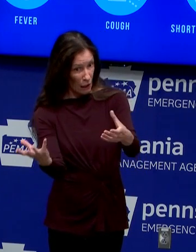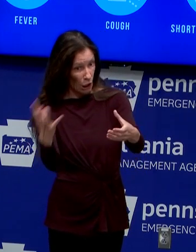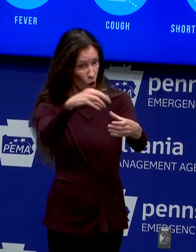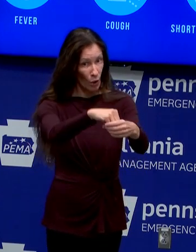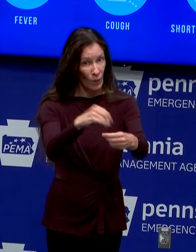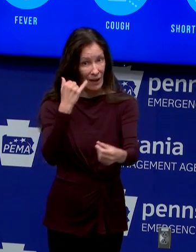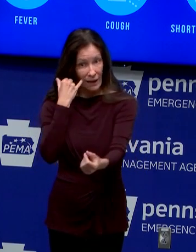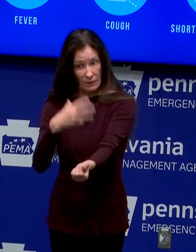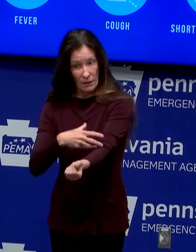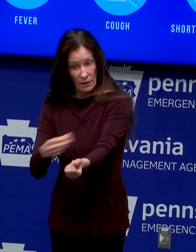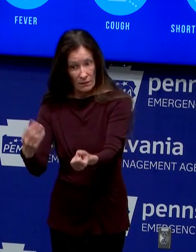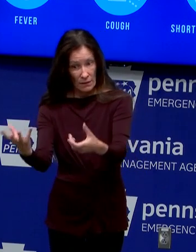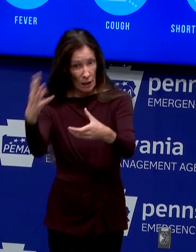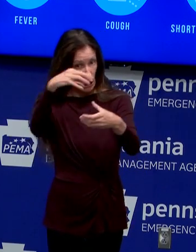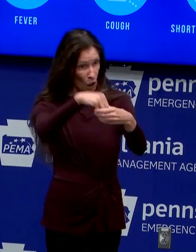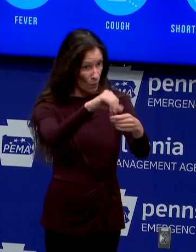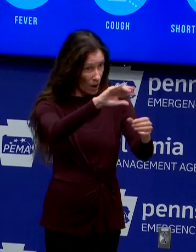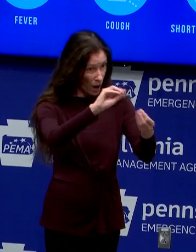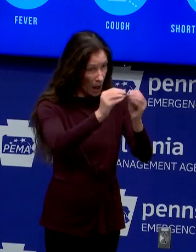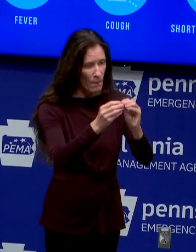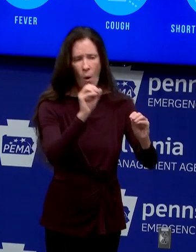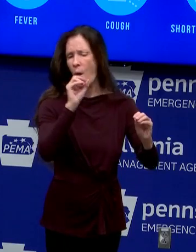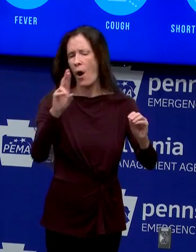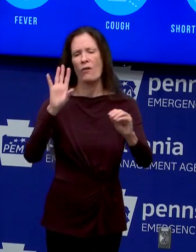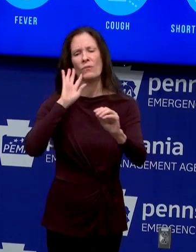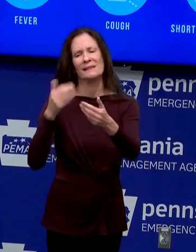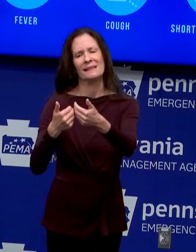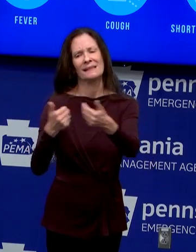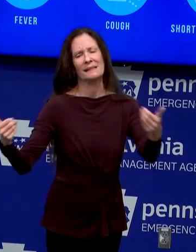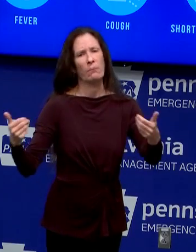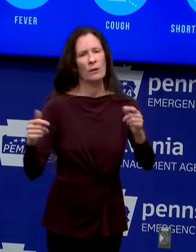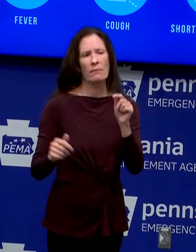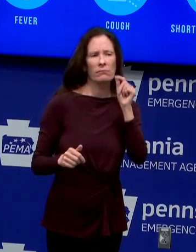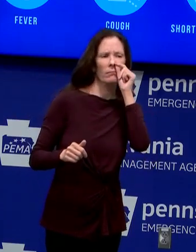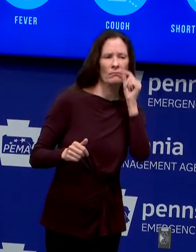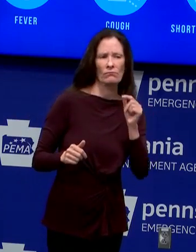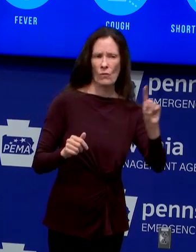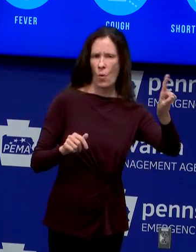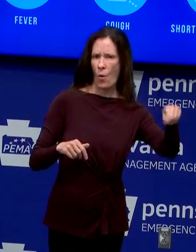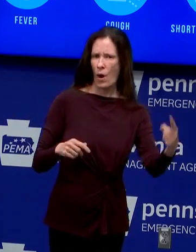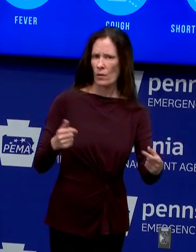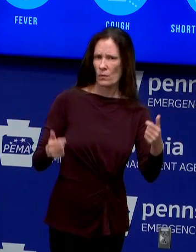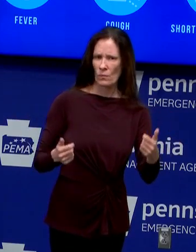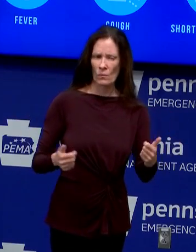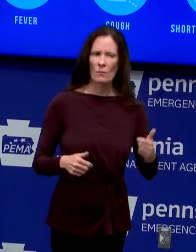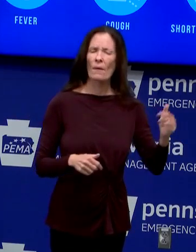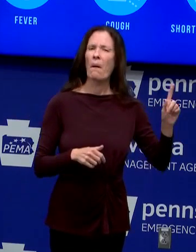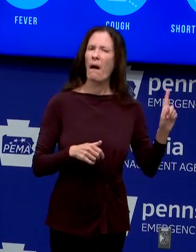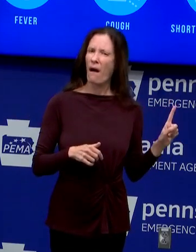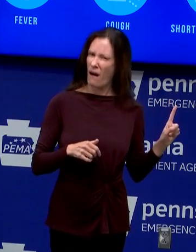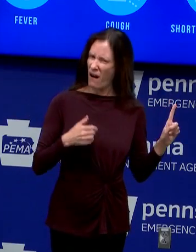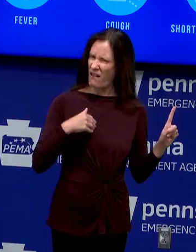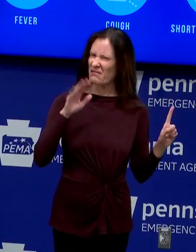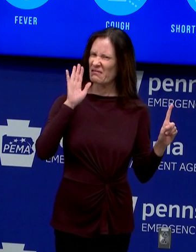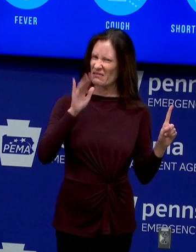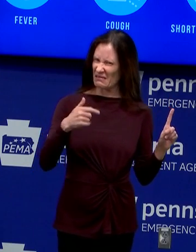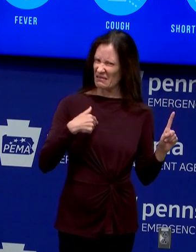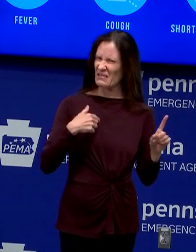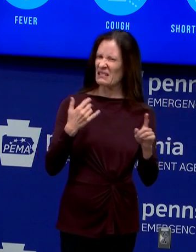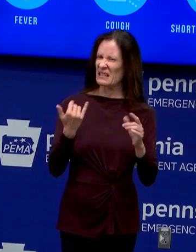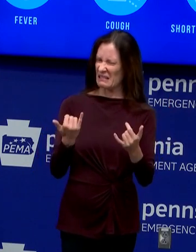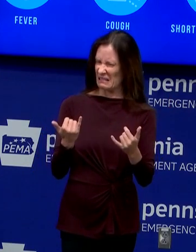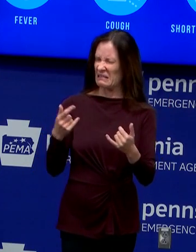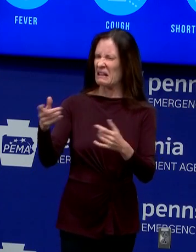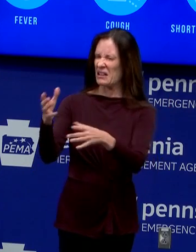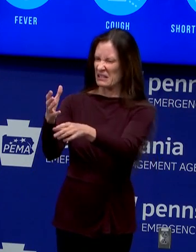separate category? We have been getting that data, and no, we're not reporting it in a separate or different count.